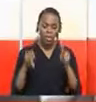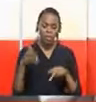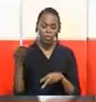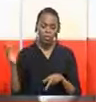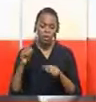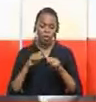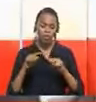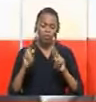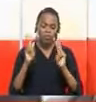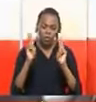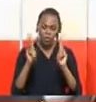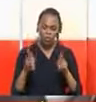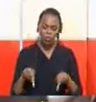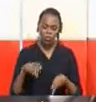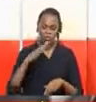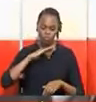humble.